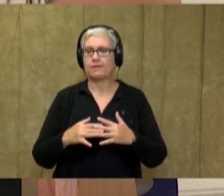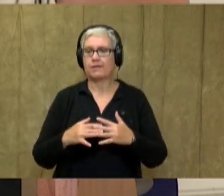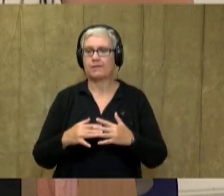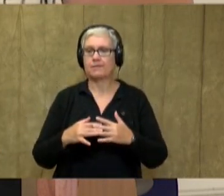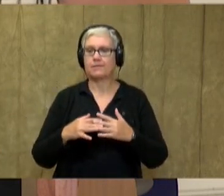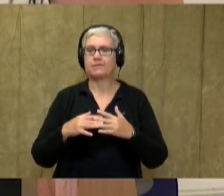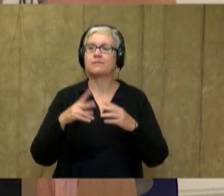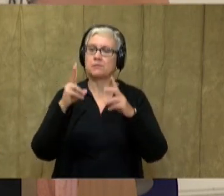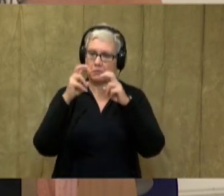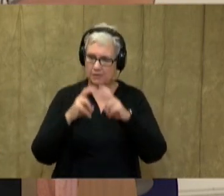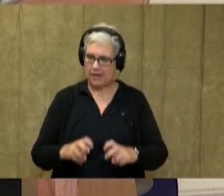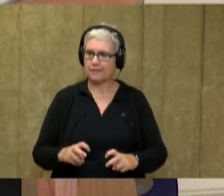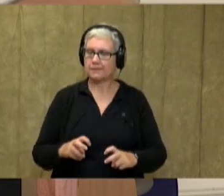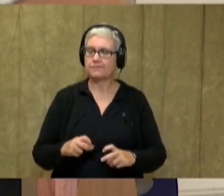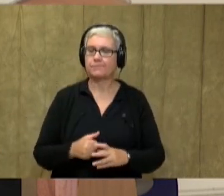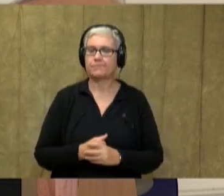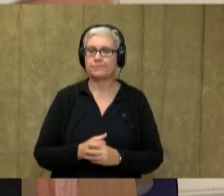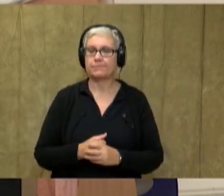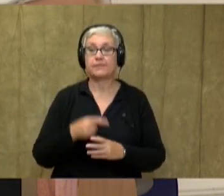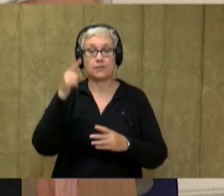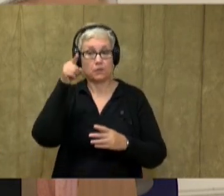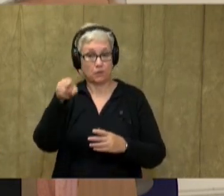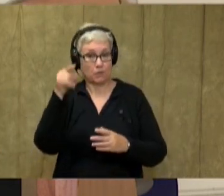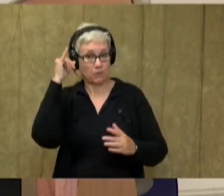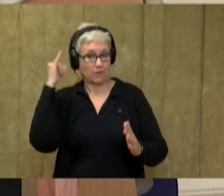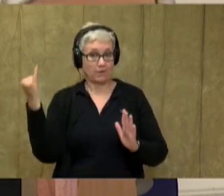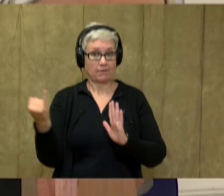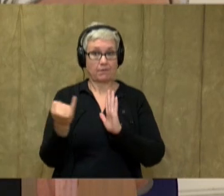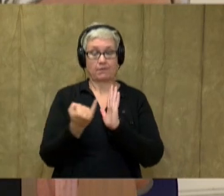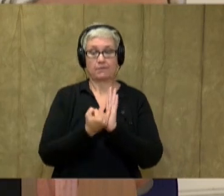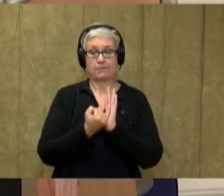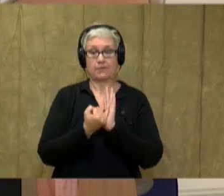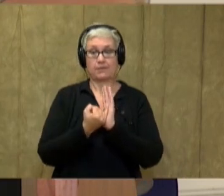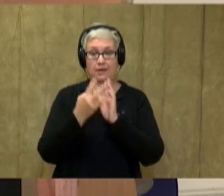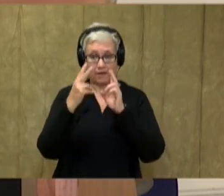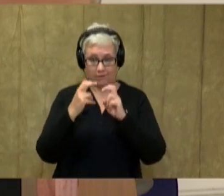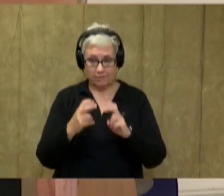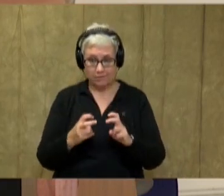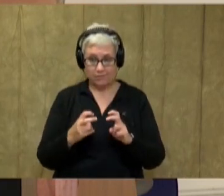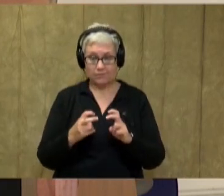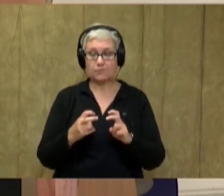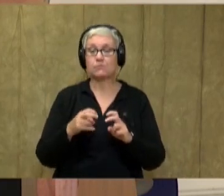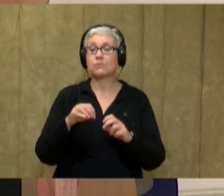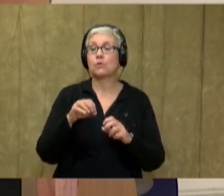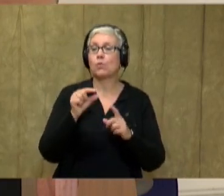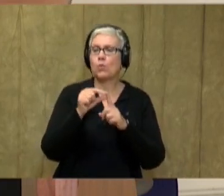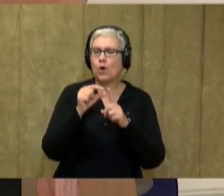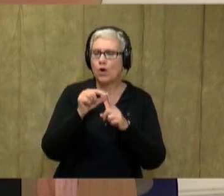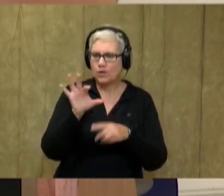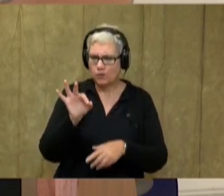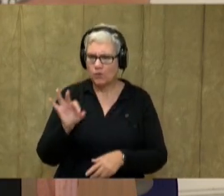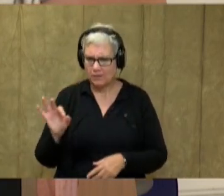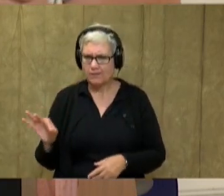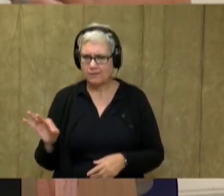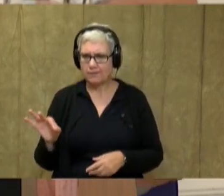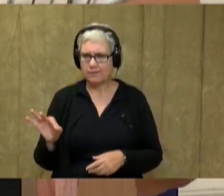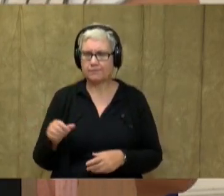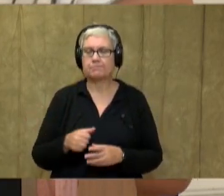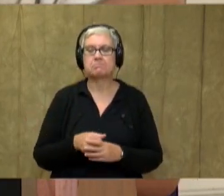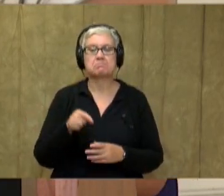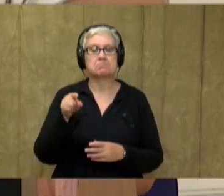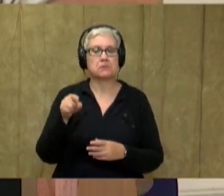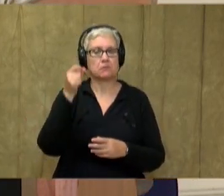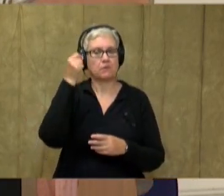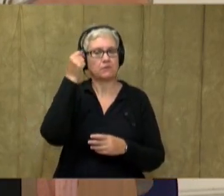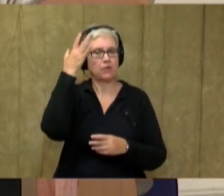complete analysis. You have identified and analyzed the rhetorical choices. You understand the why,